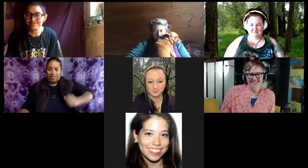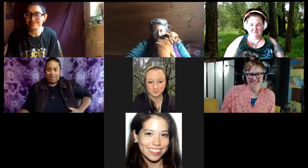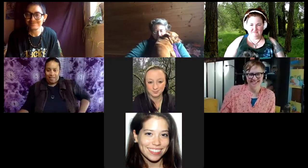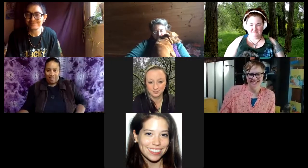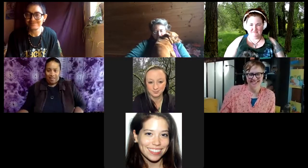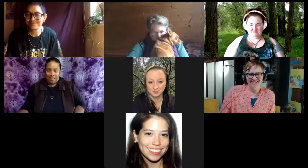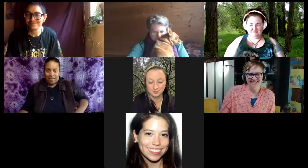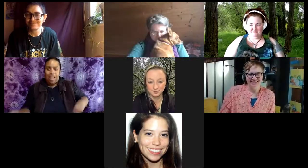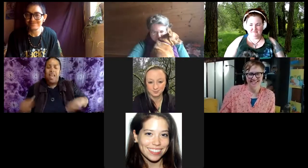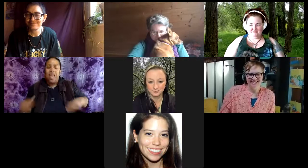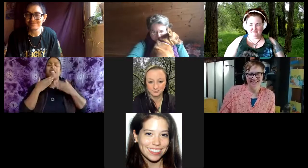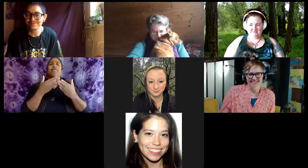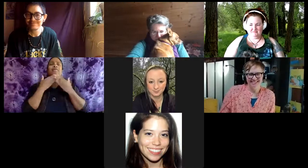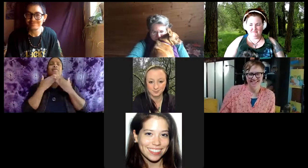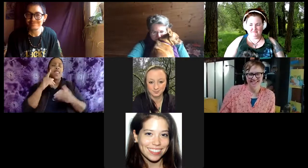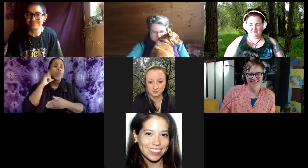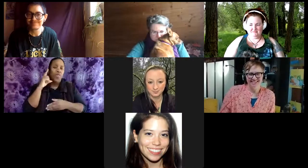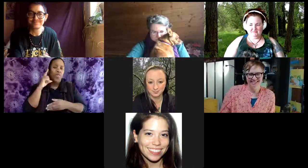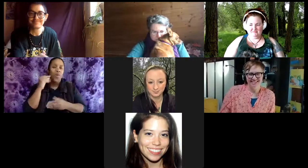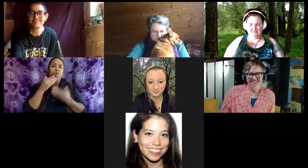Thank you, Thorne. I appreciate it.